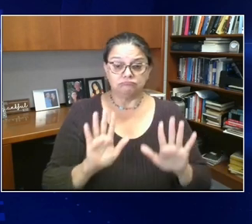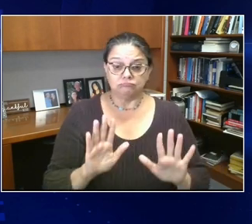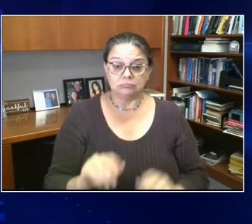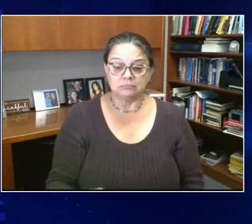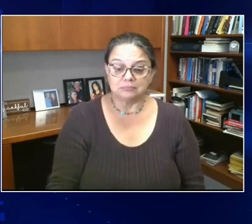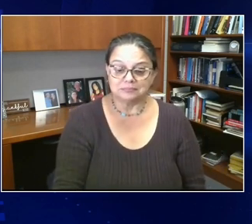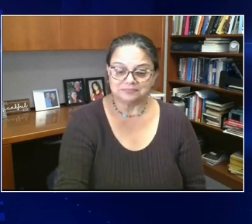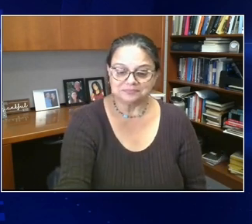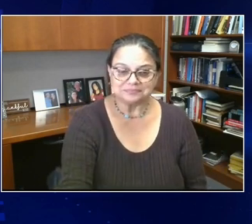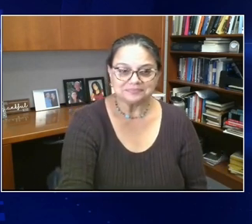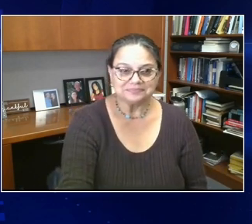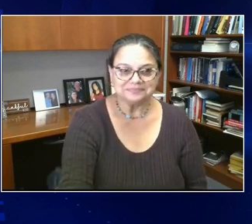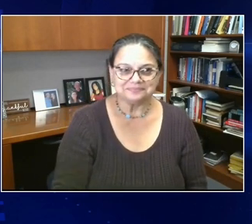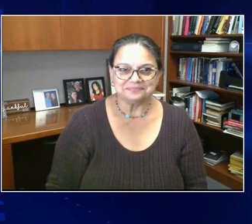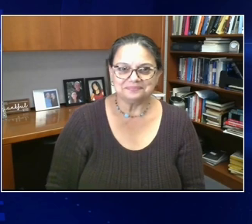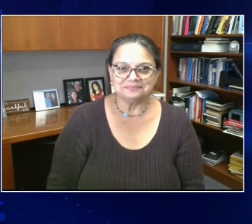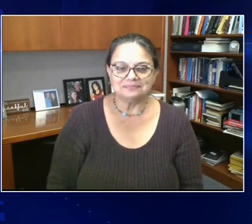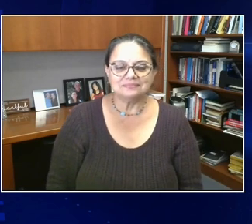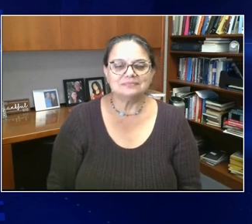communities.